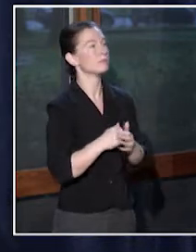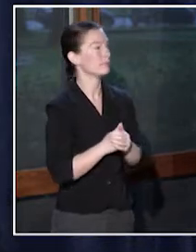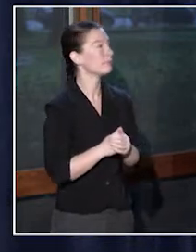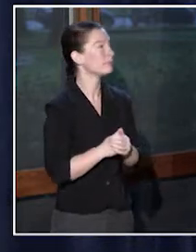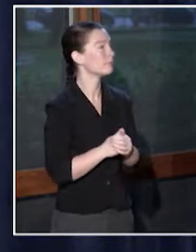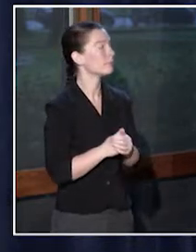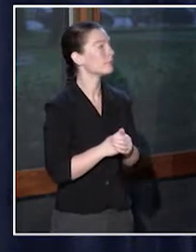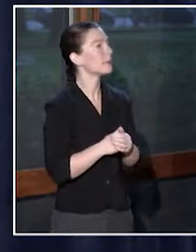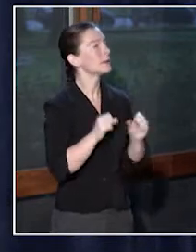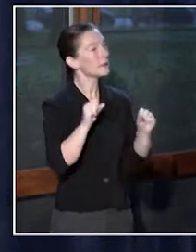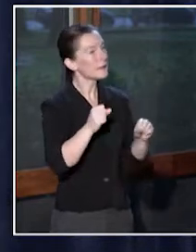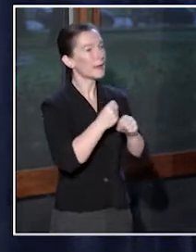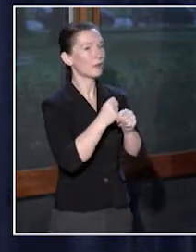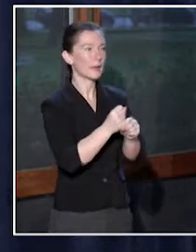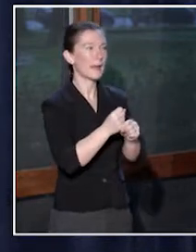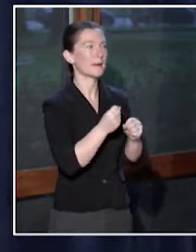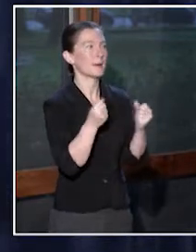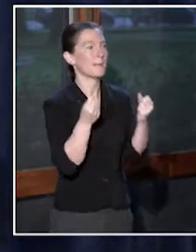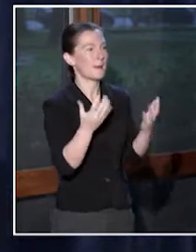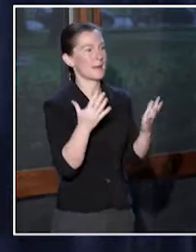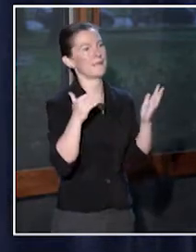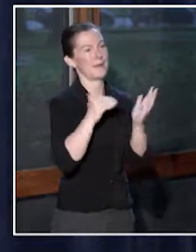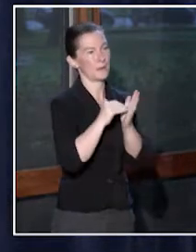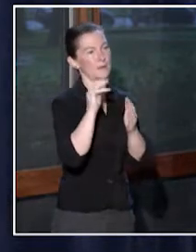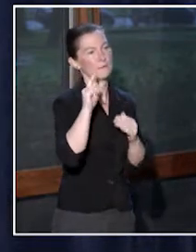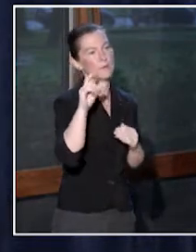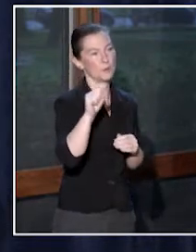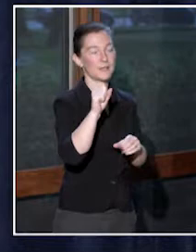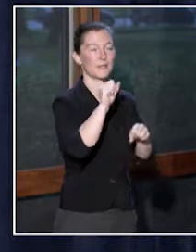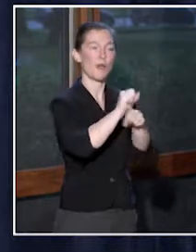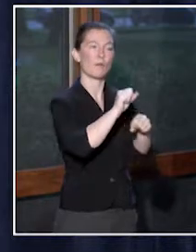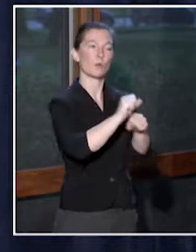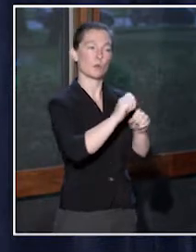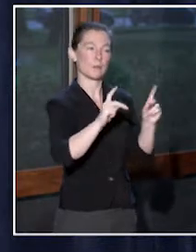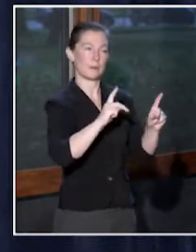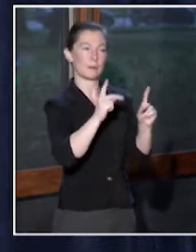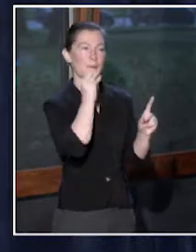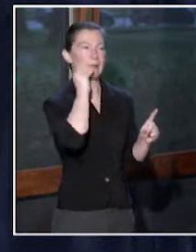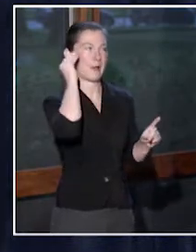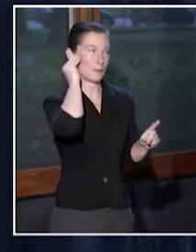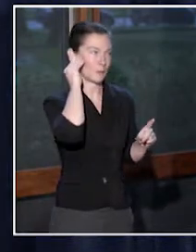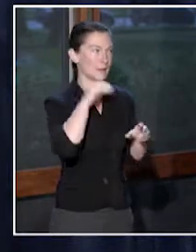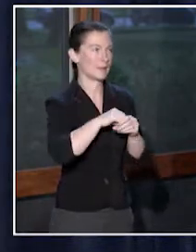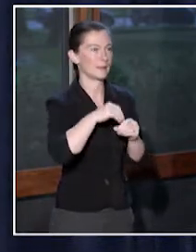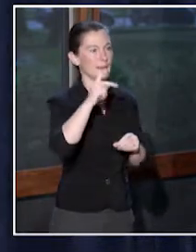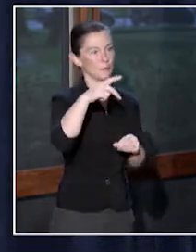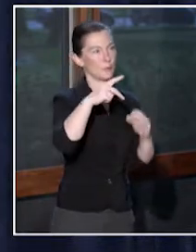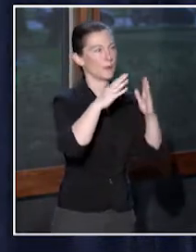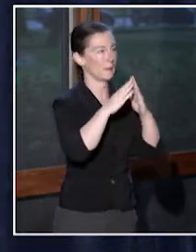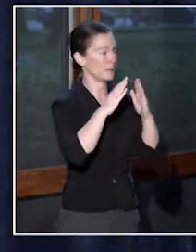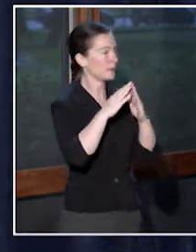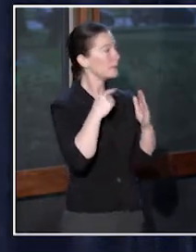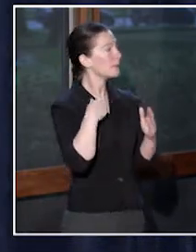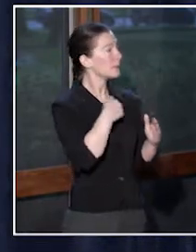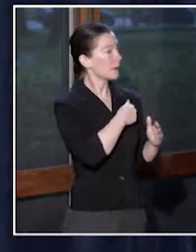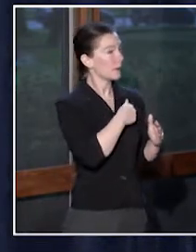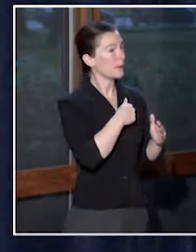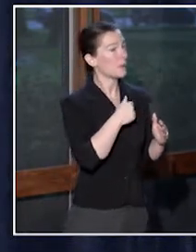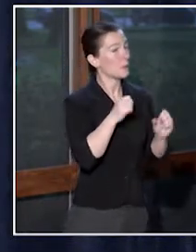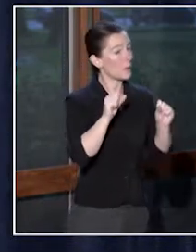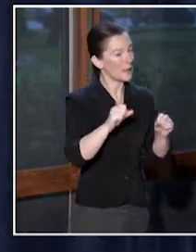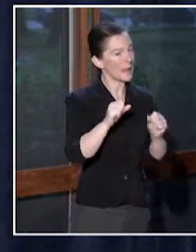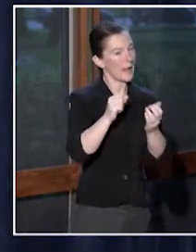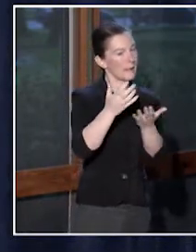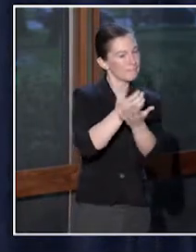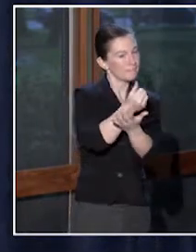workforce housing in our city. And if the city and the county work together, we have the opportunity to actually buy down to even lower